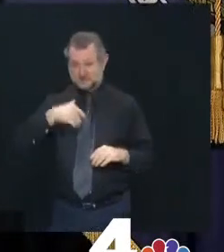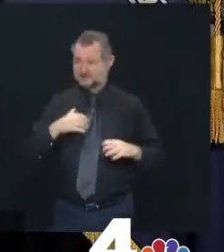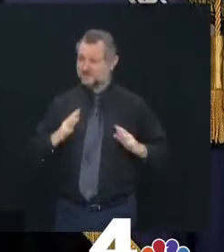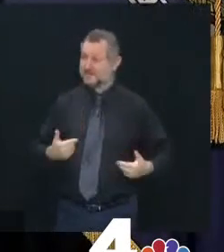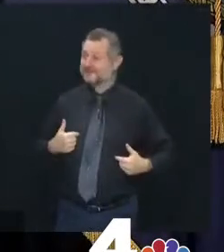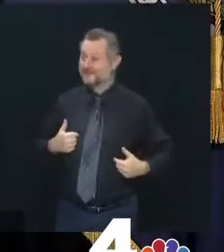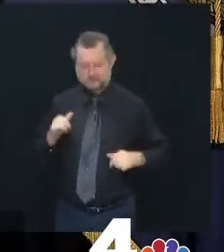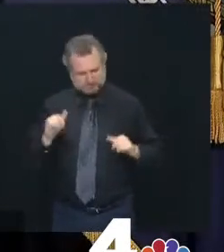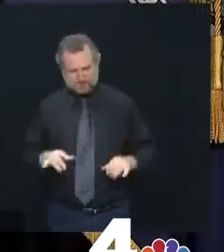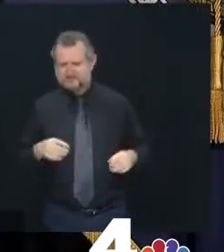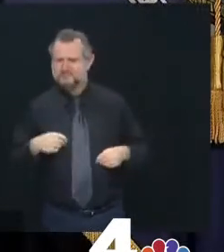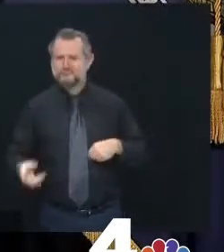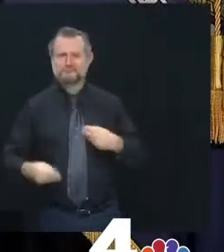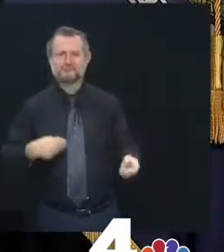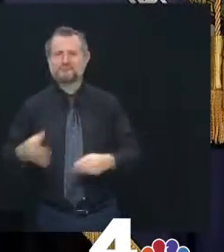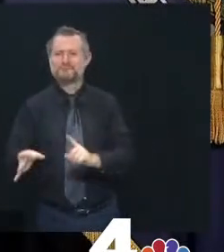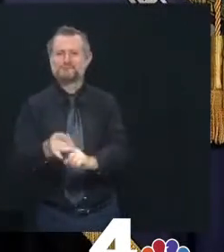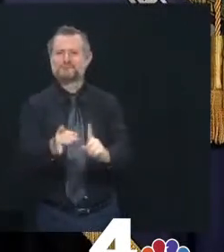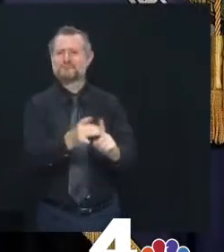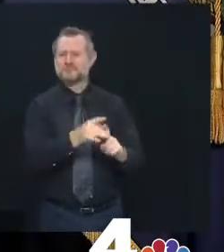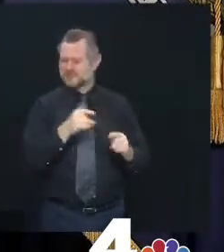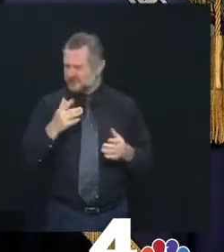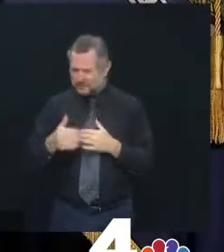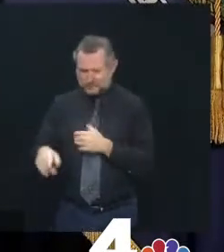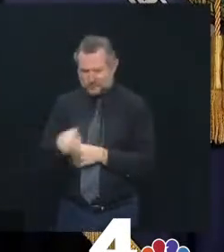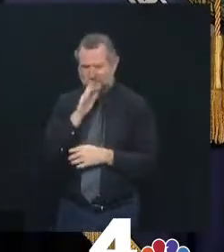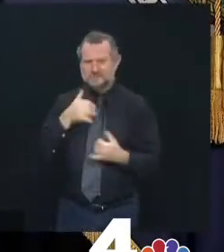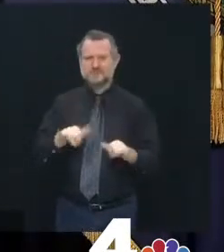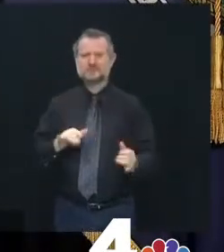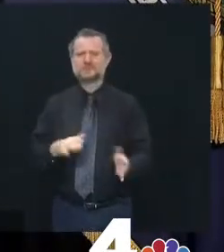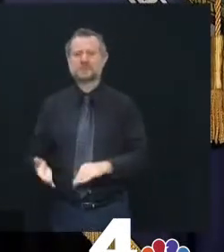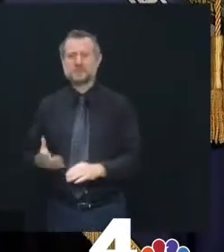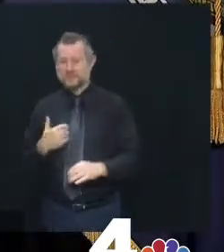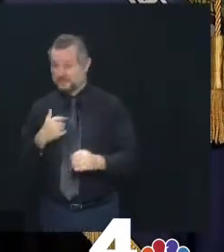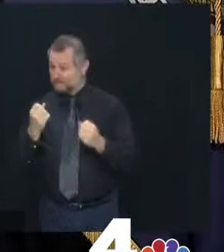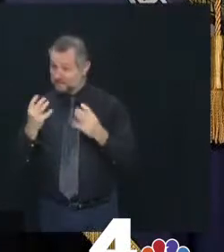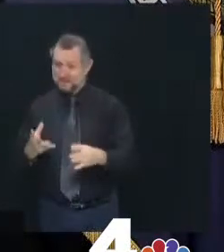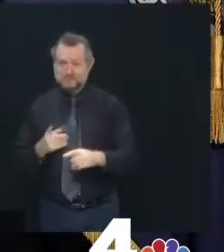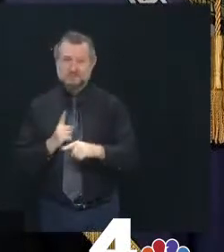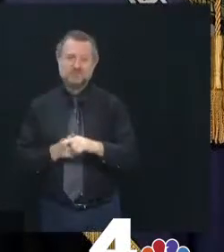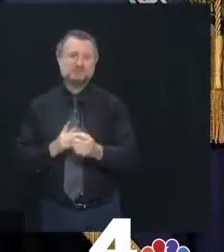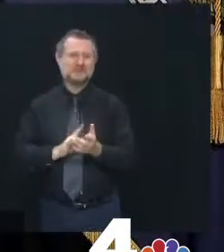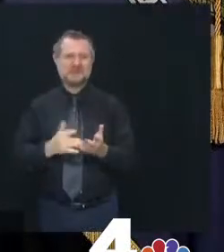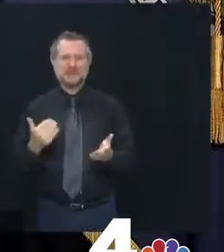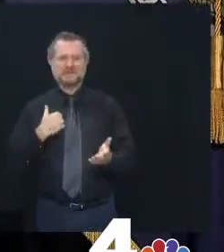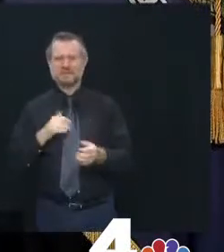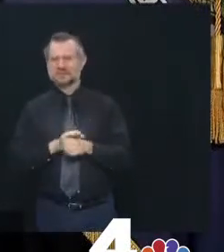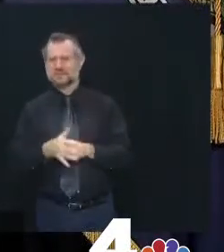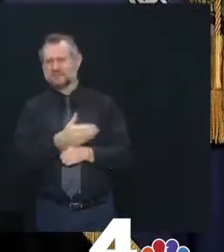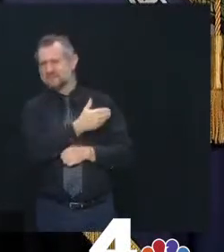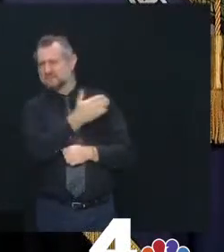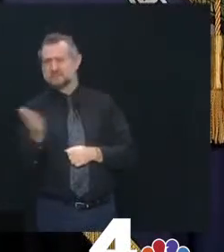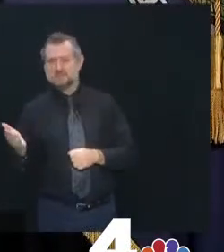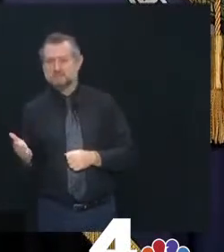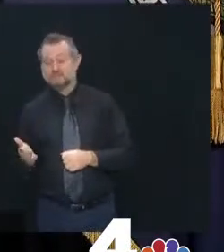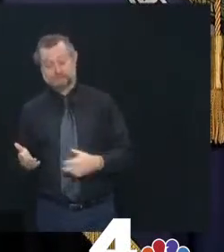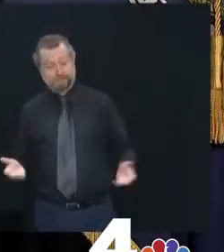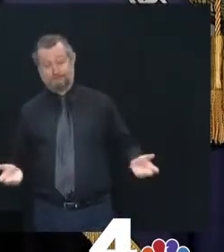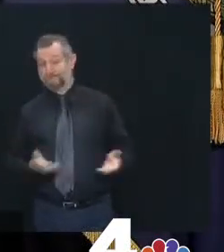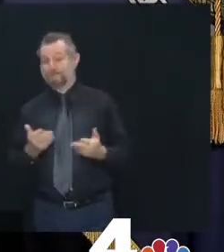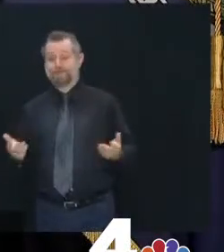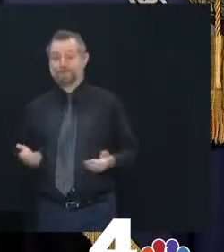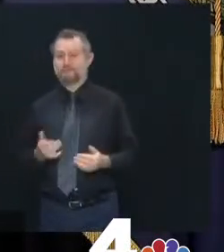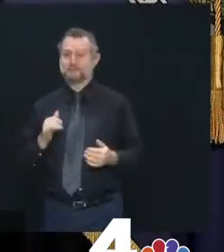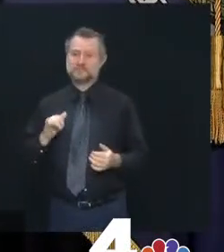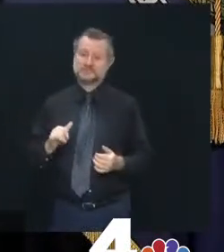have all this information now. And by the way, you have all these drugs that you didn't have back then. The mortality rate, I believe,